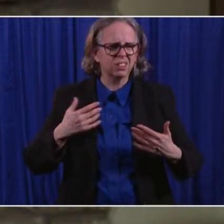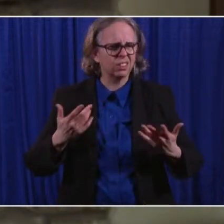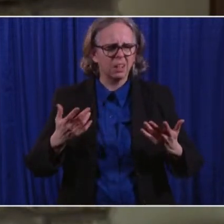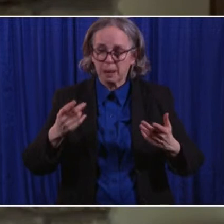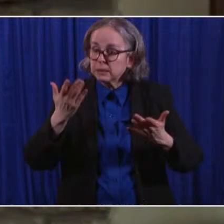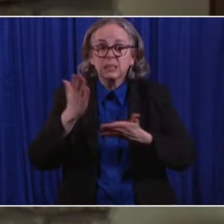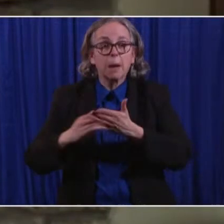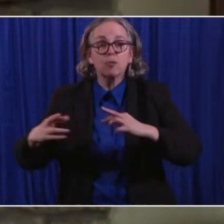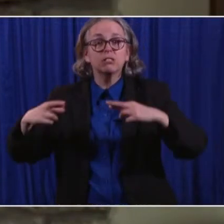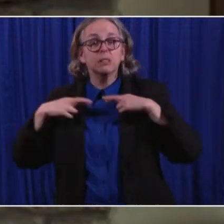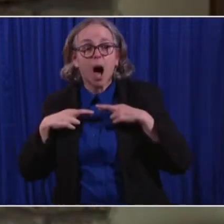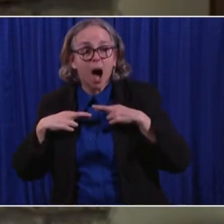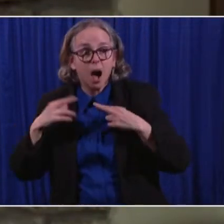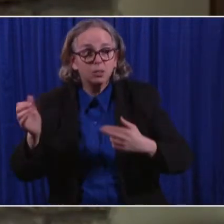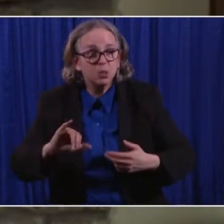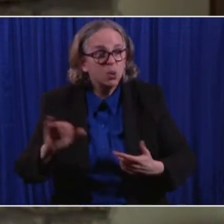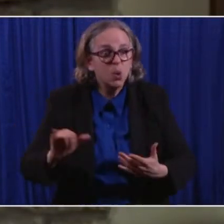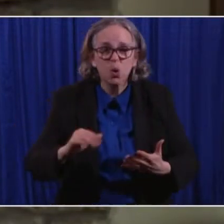day.